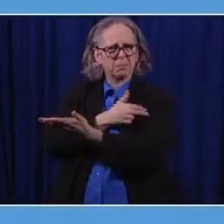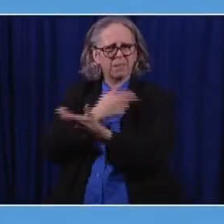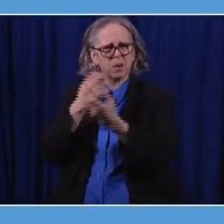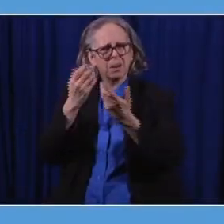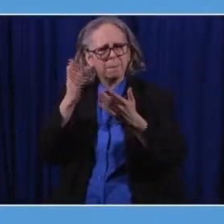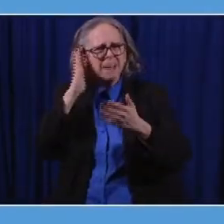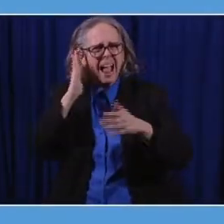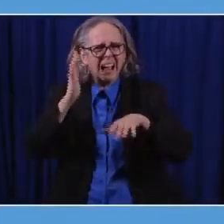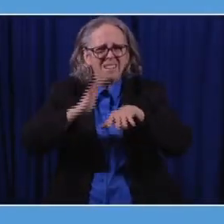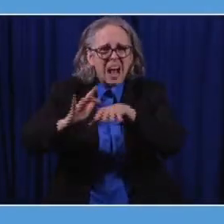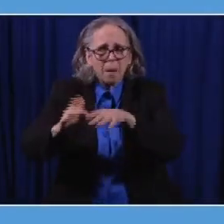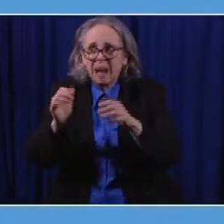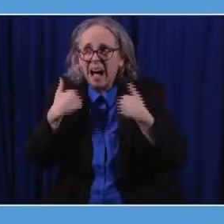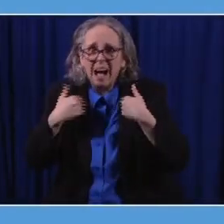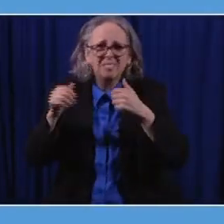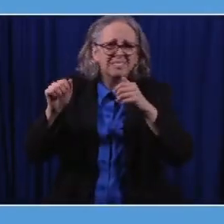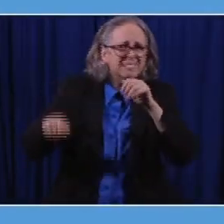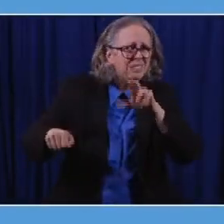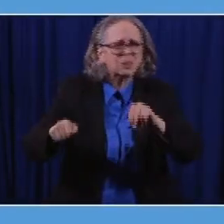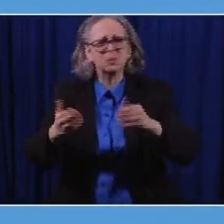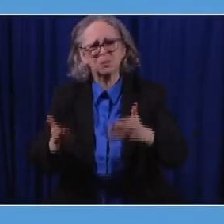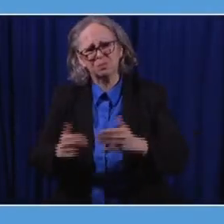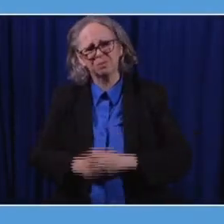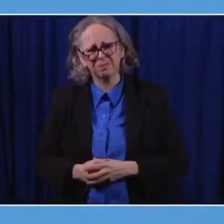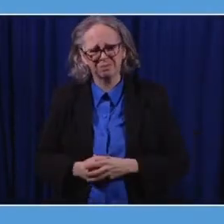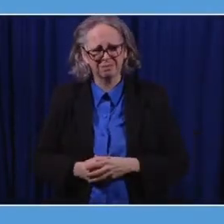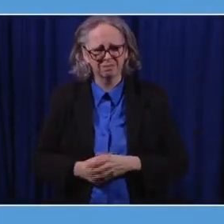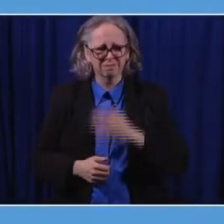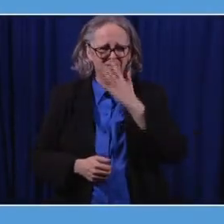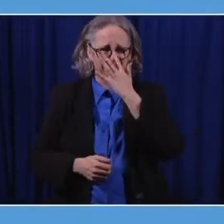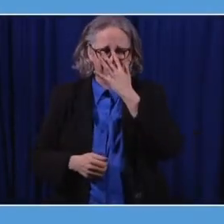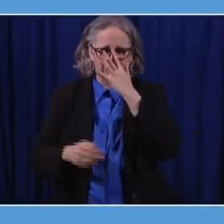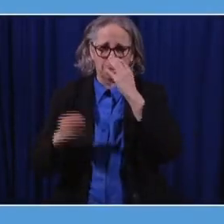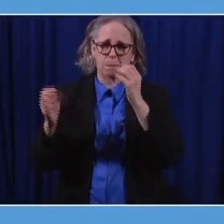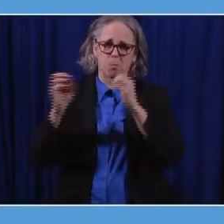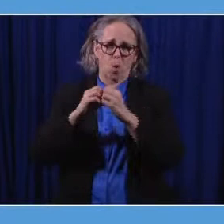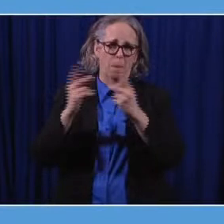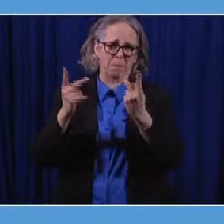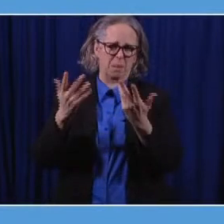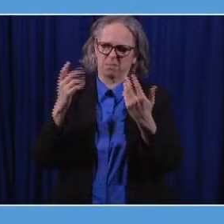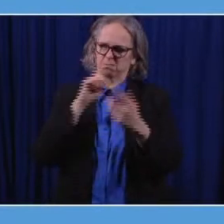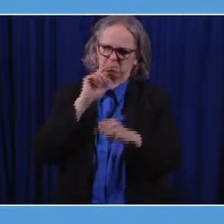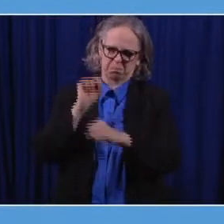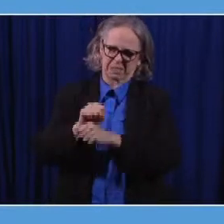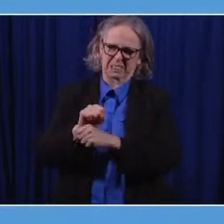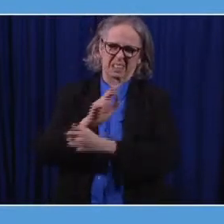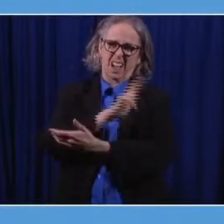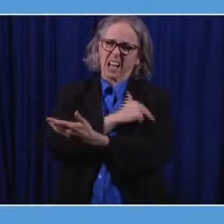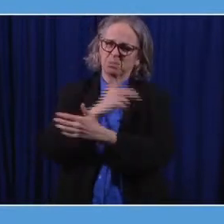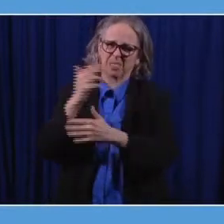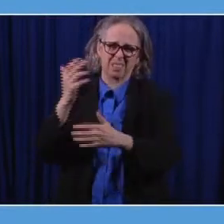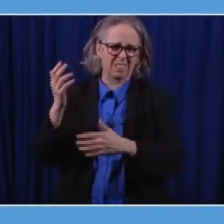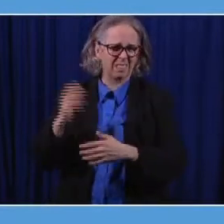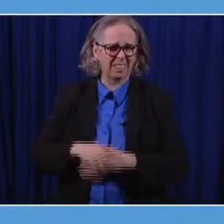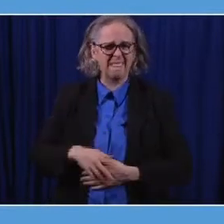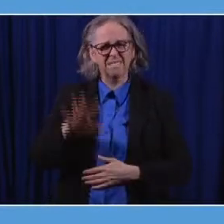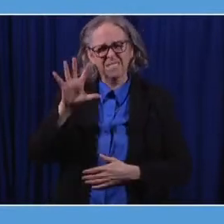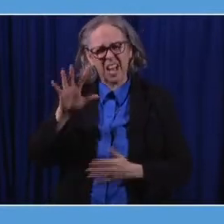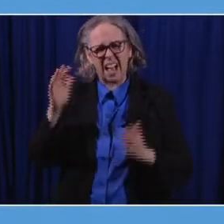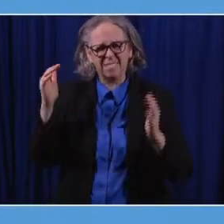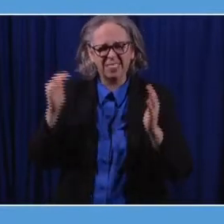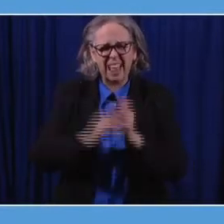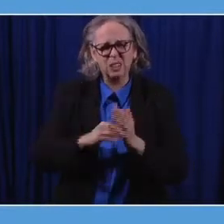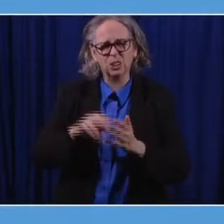us that Ohioans are being hospitalized at record numbers. And you can see the chart there. Today we have